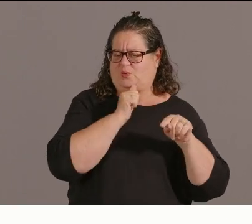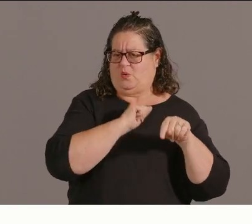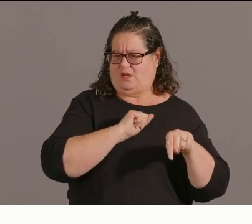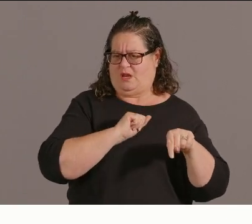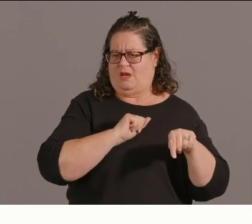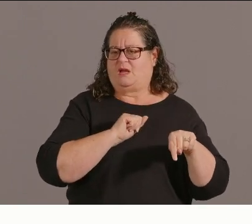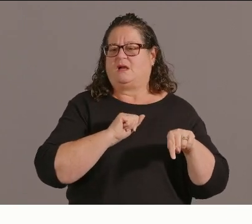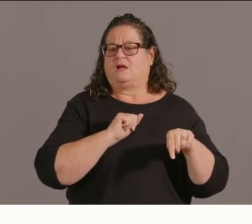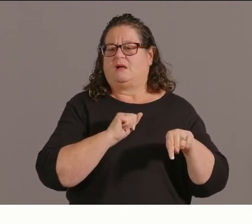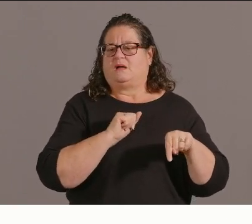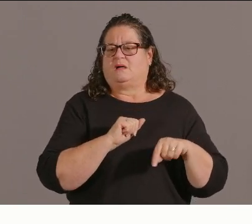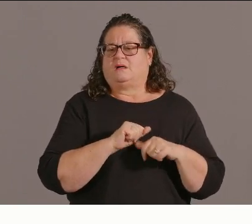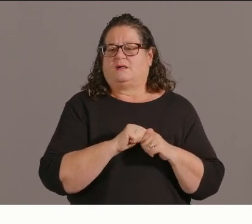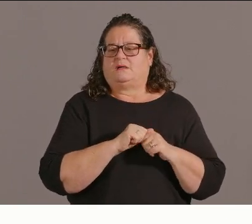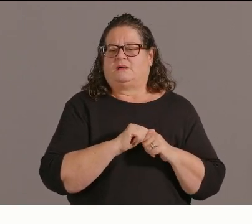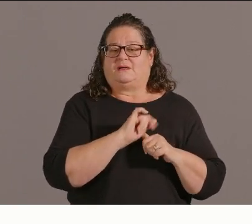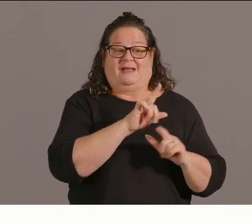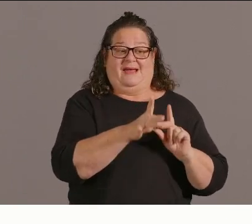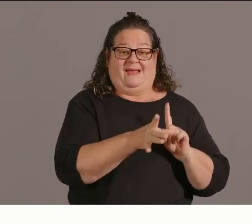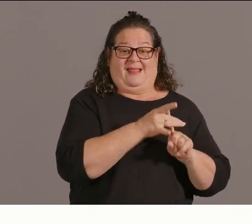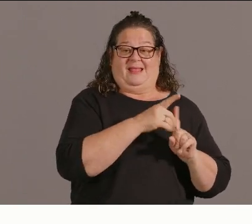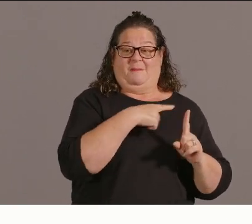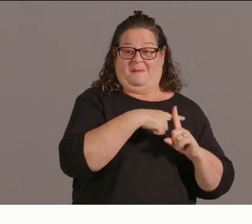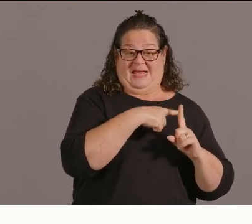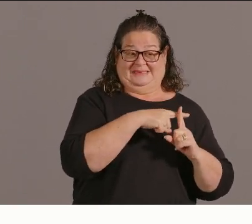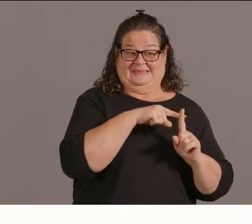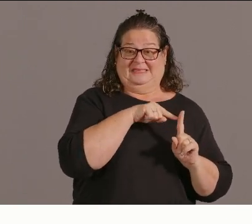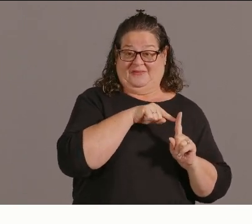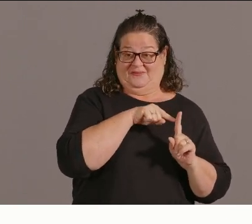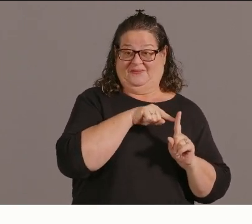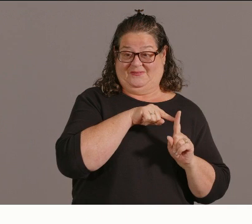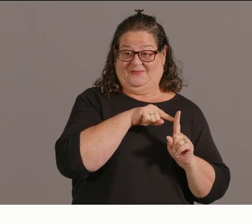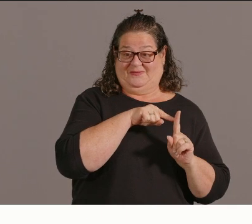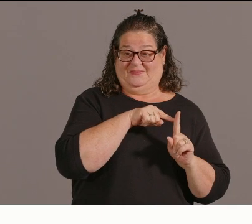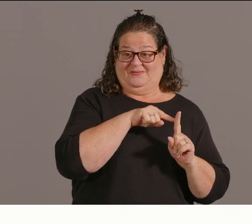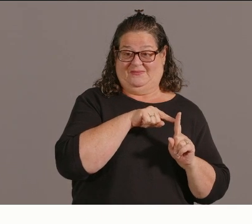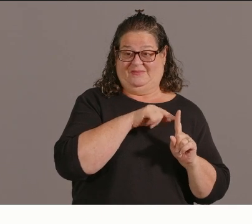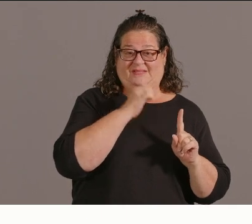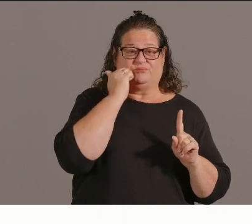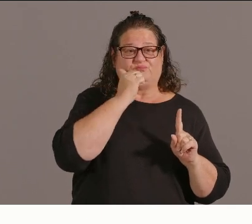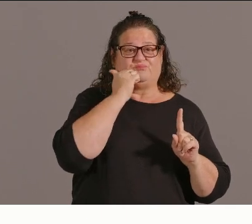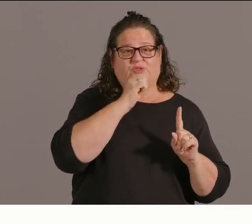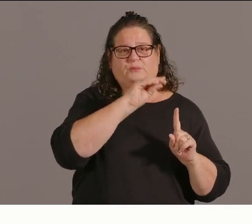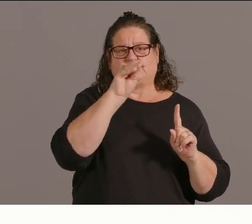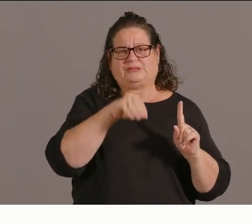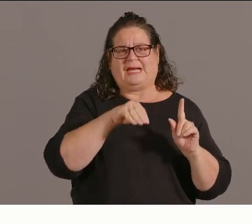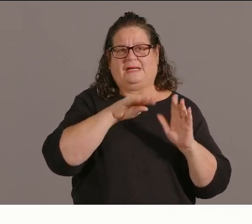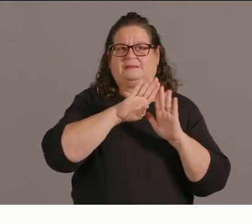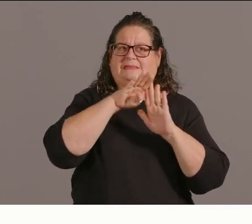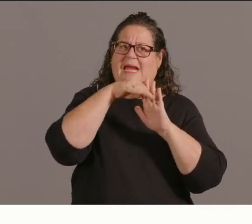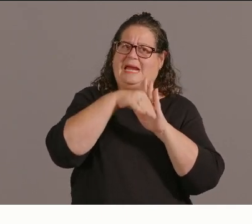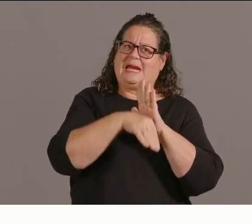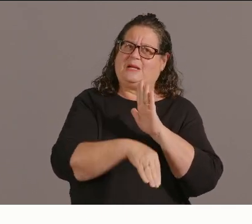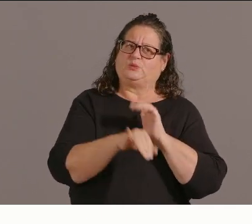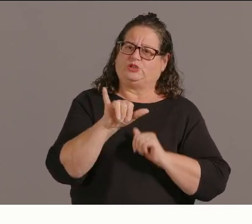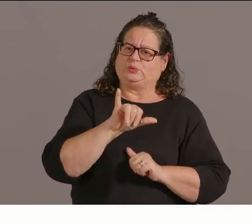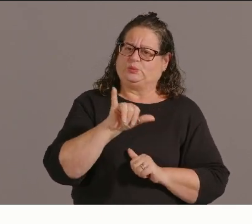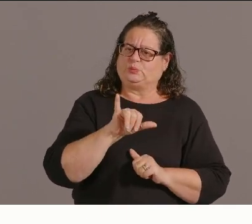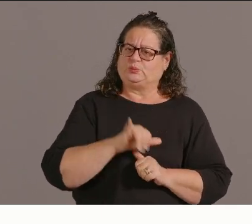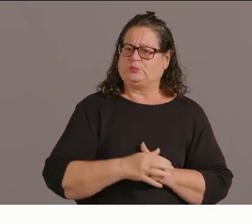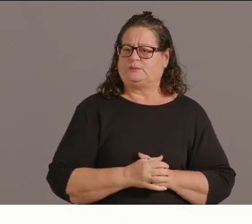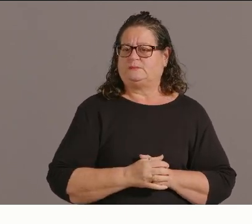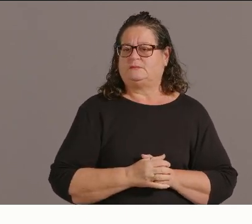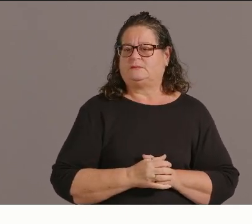date per day, along with mitigation measures that have been put into place and days that we think